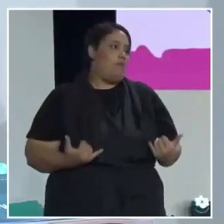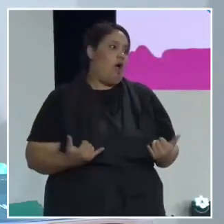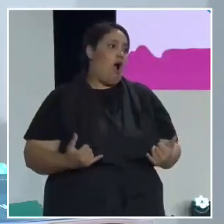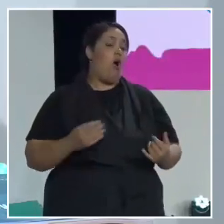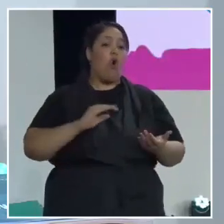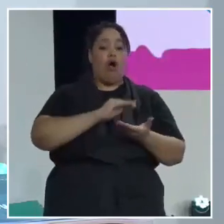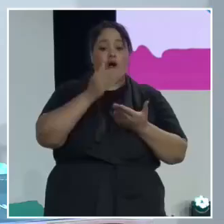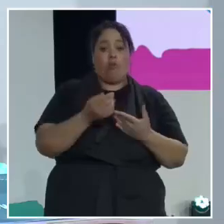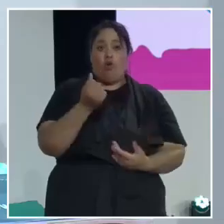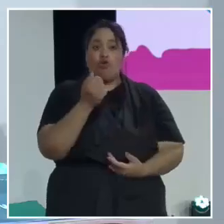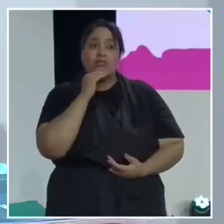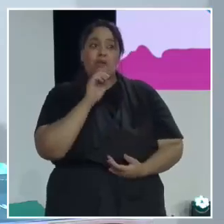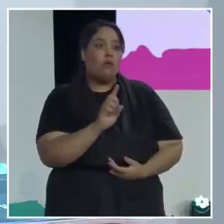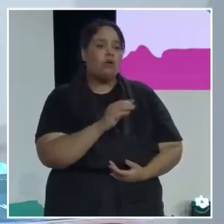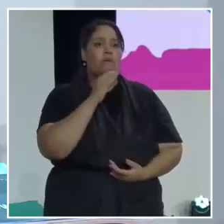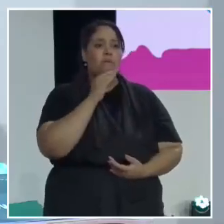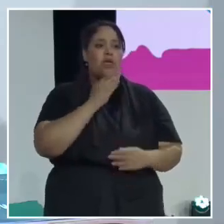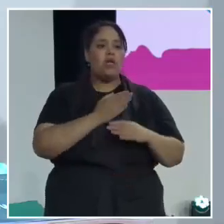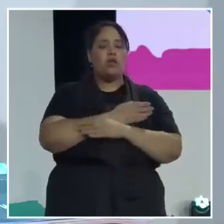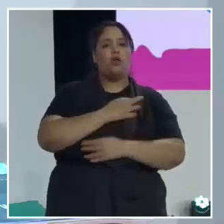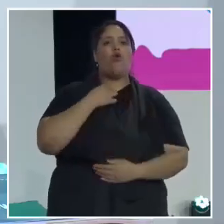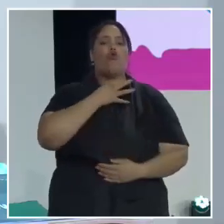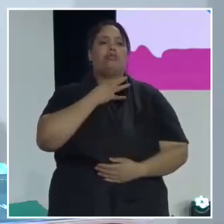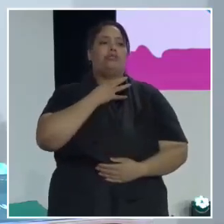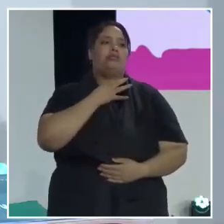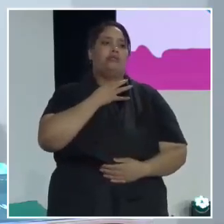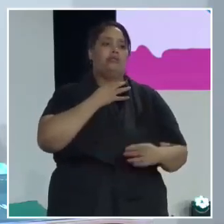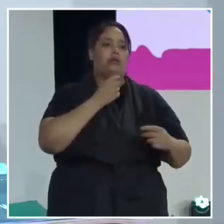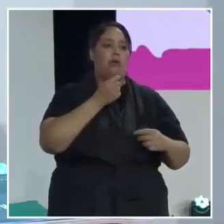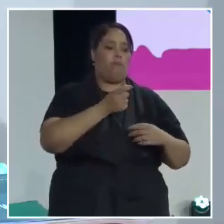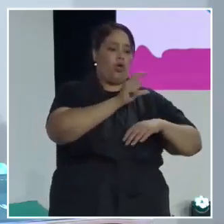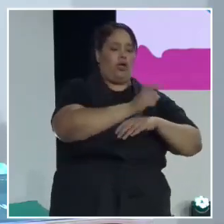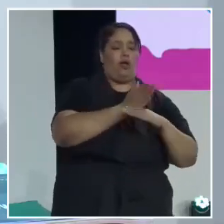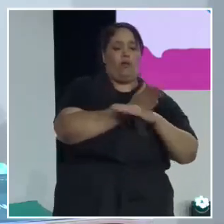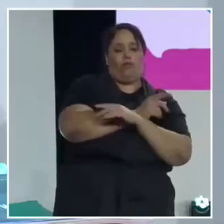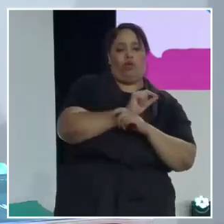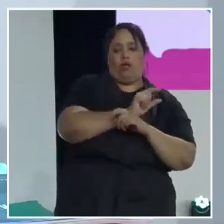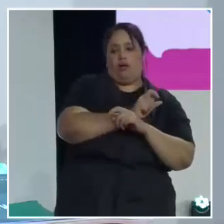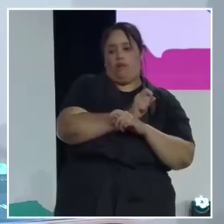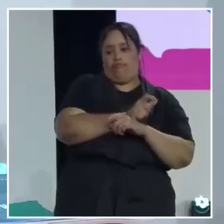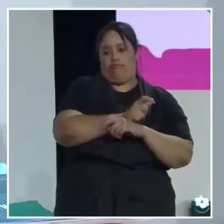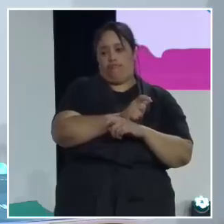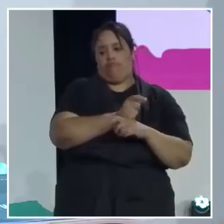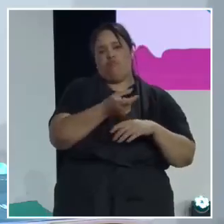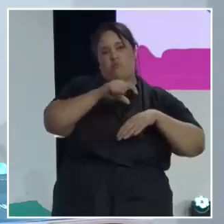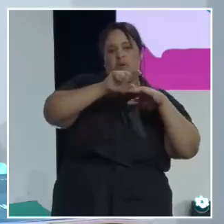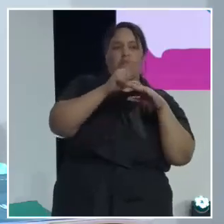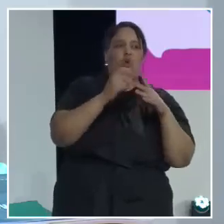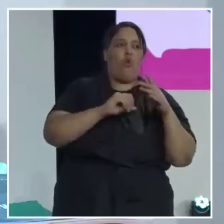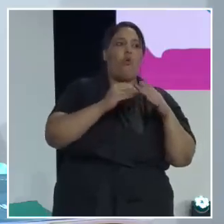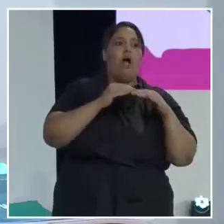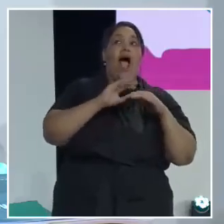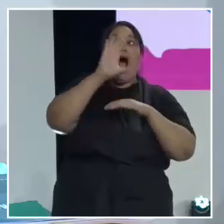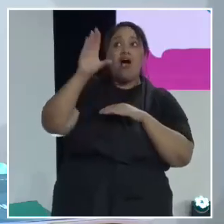mean? It means that there's a premium, a risk premium placed on funding for some countries, and Africa bears that